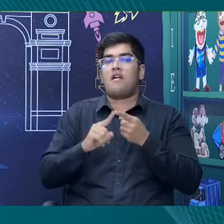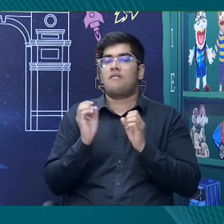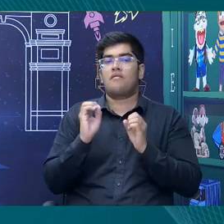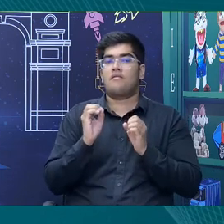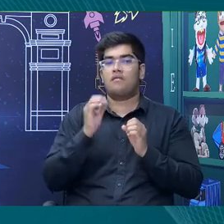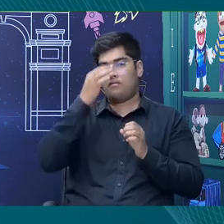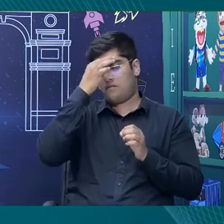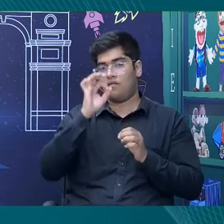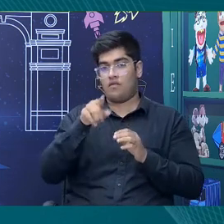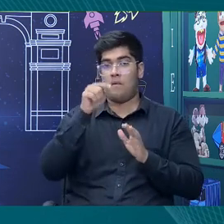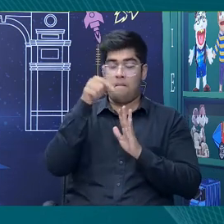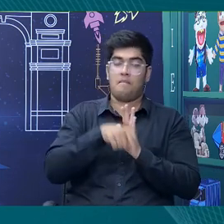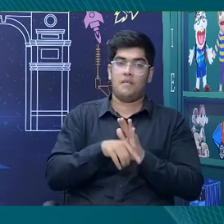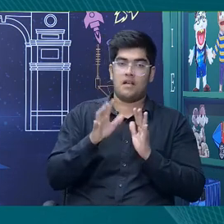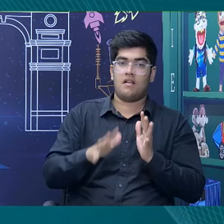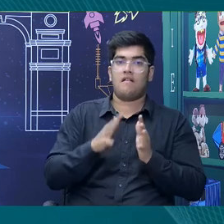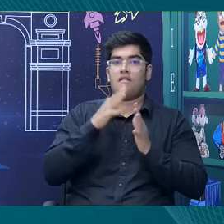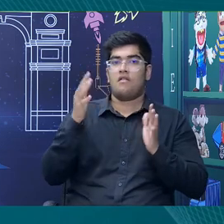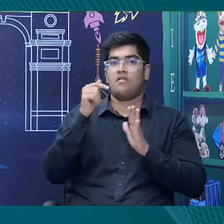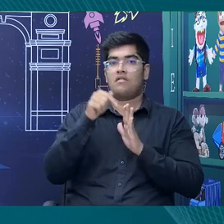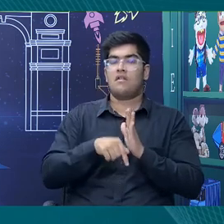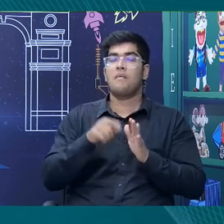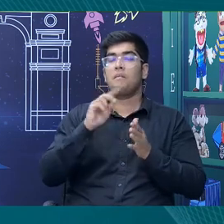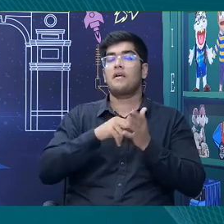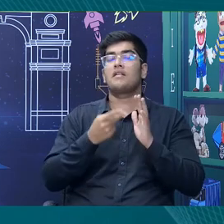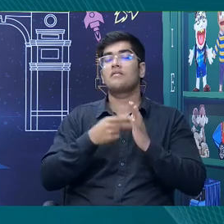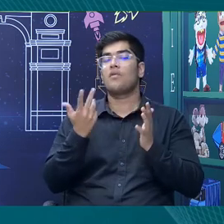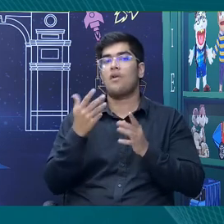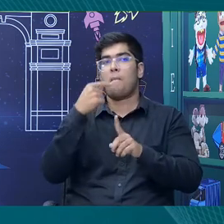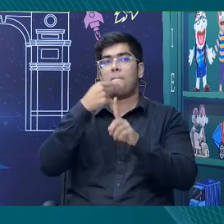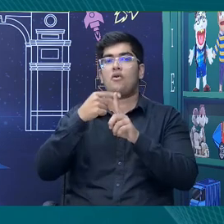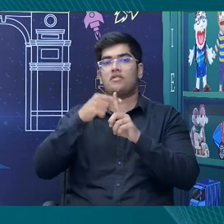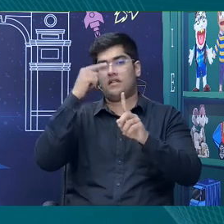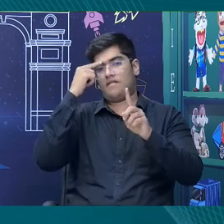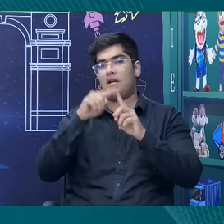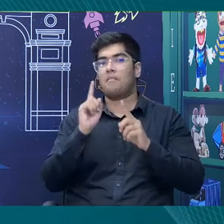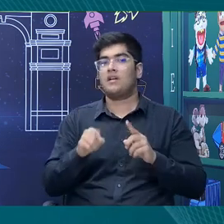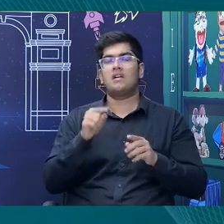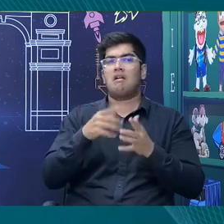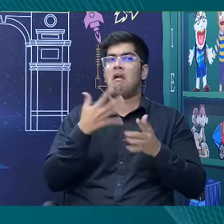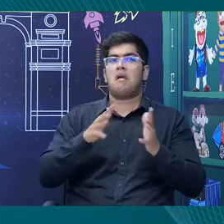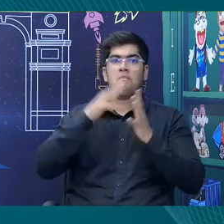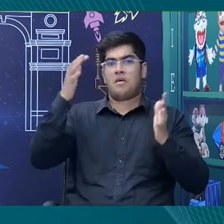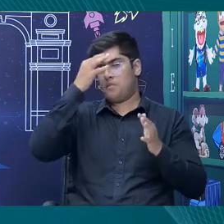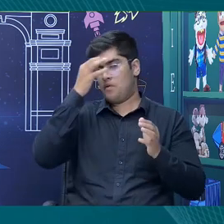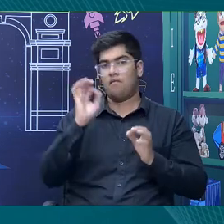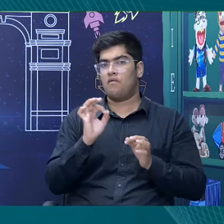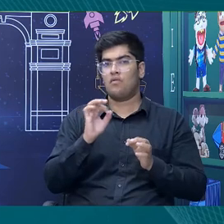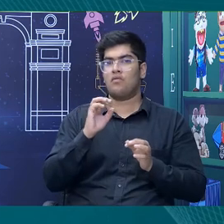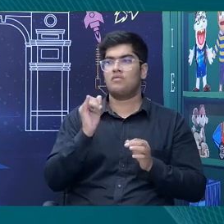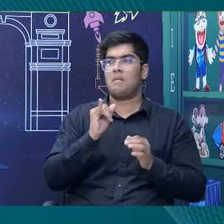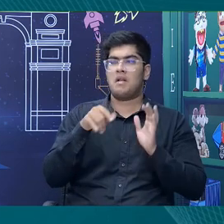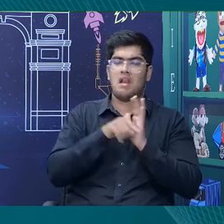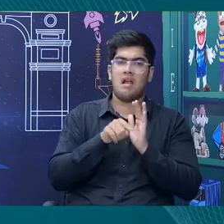Deeper meaning. So, yeah, you know, have a positive outlook, hmm, and kuch bhi ho jaye, wo itna bada nahi hota hai, ki for you to become bitter. You